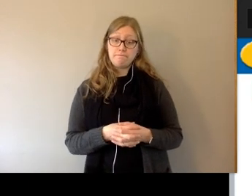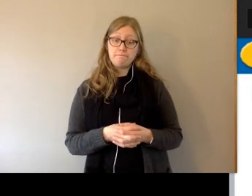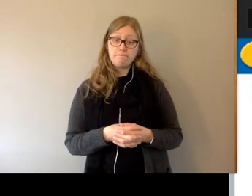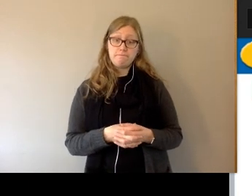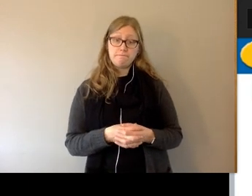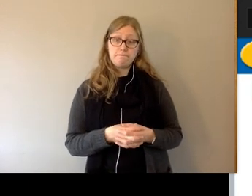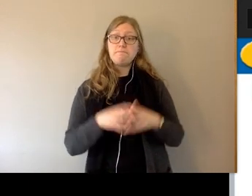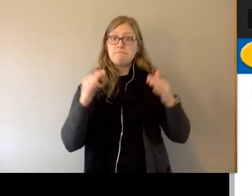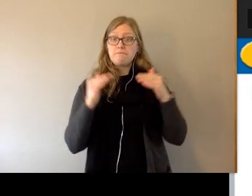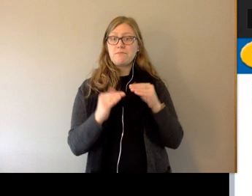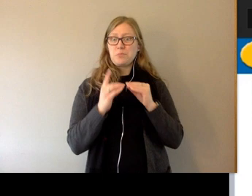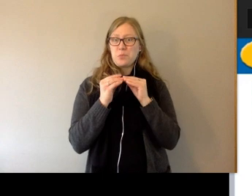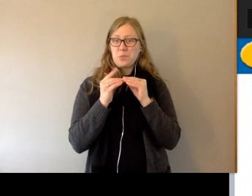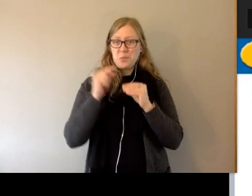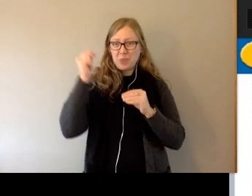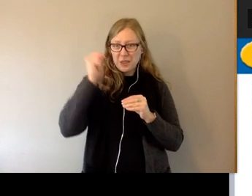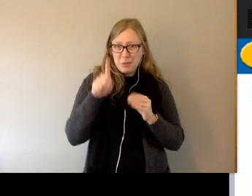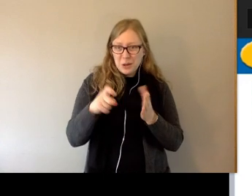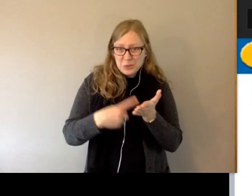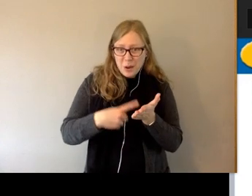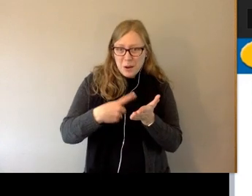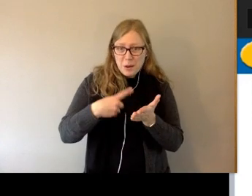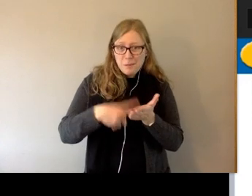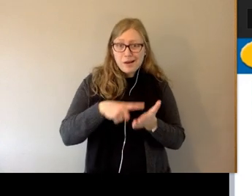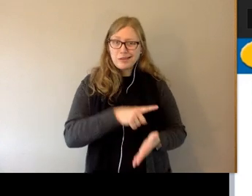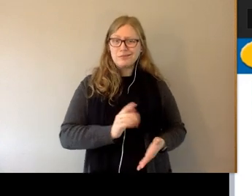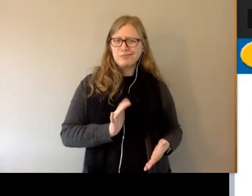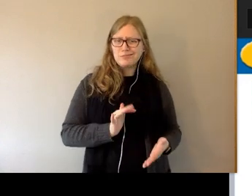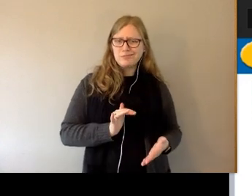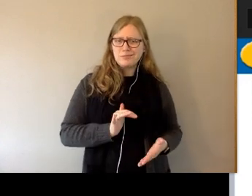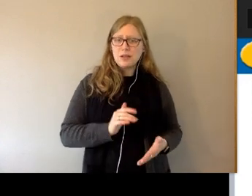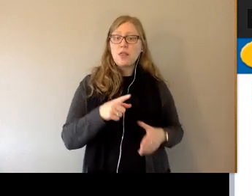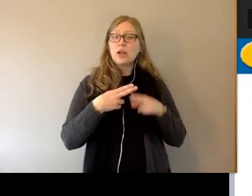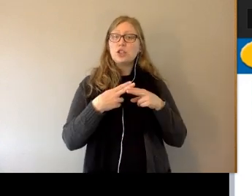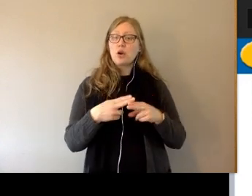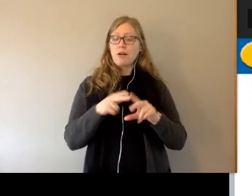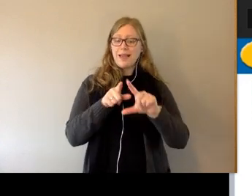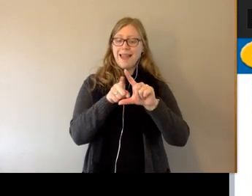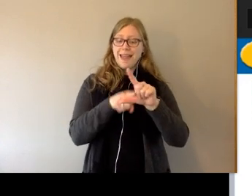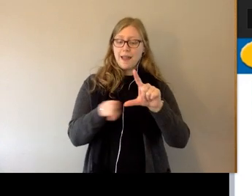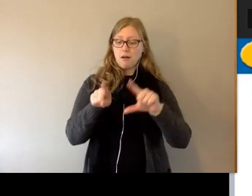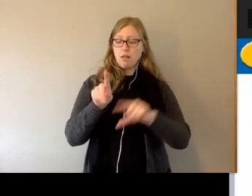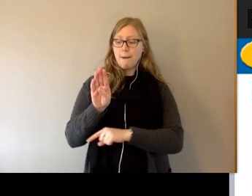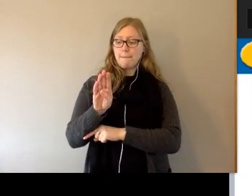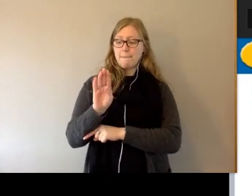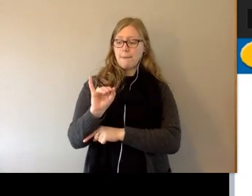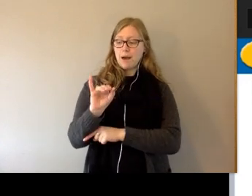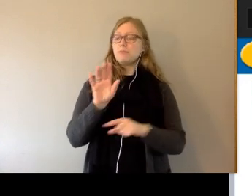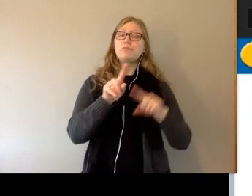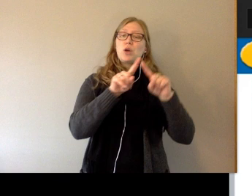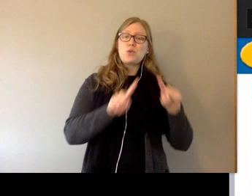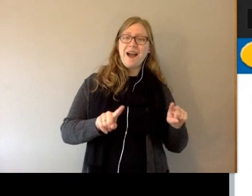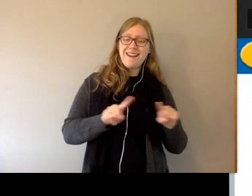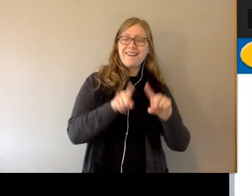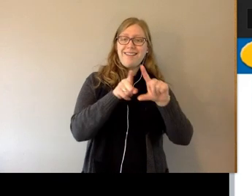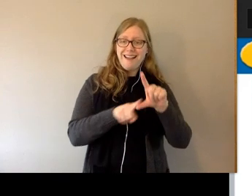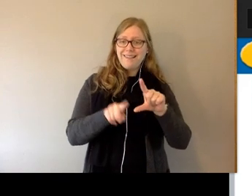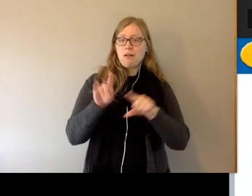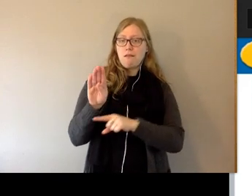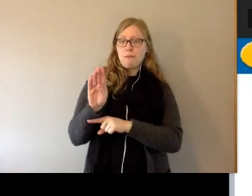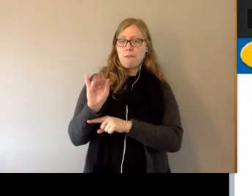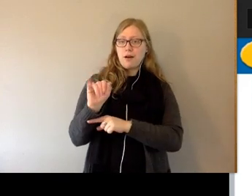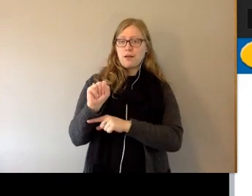We have one more theorem to talk about. This is kind of a neat one. It's called the angle bisector, the triangle angle bisector theorem.